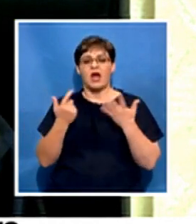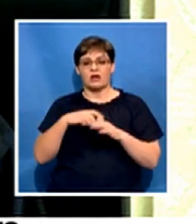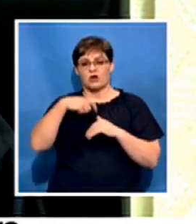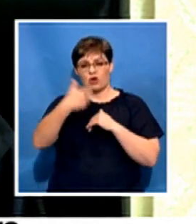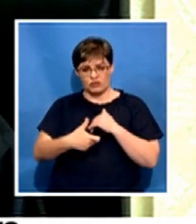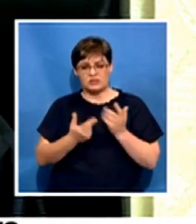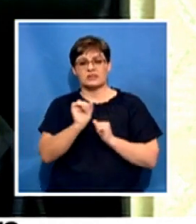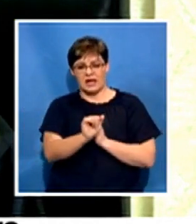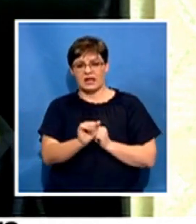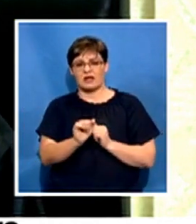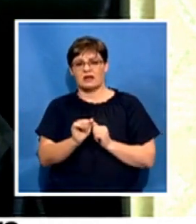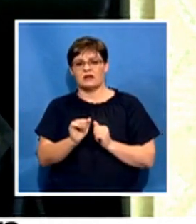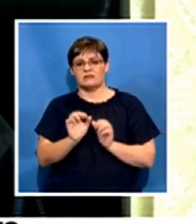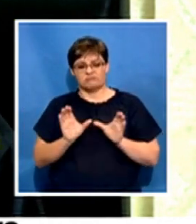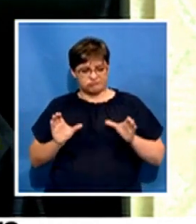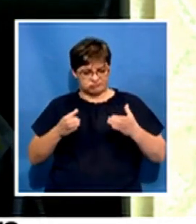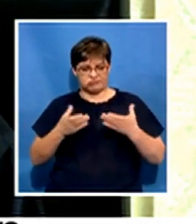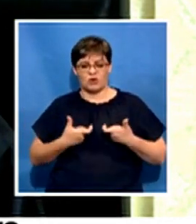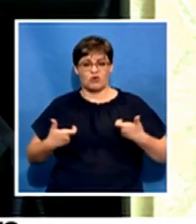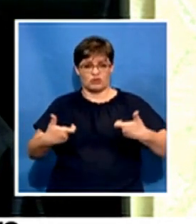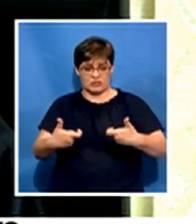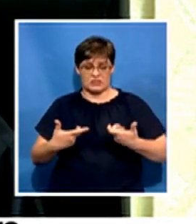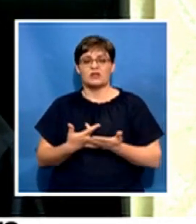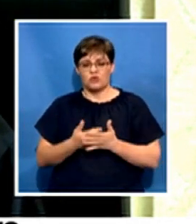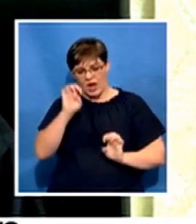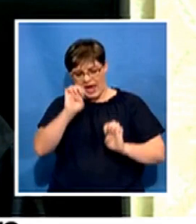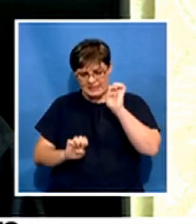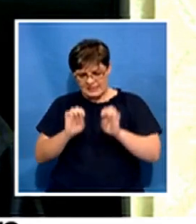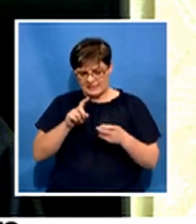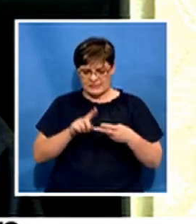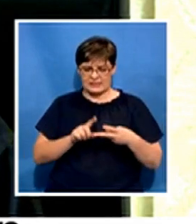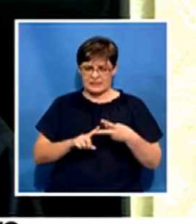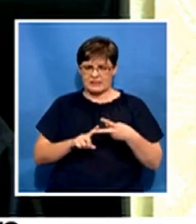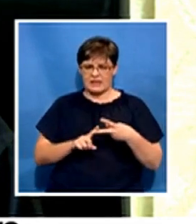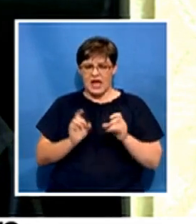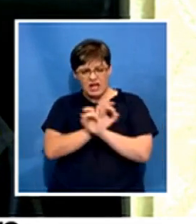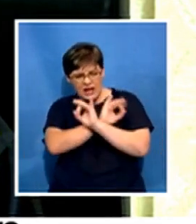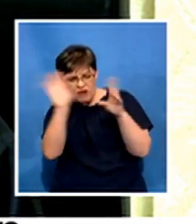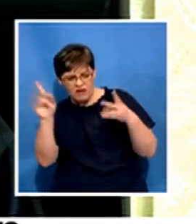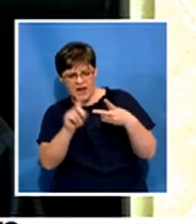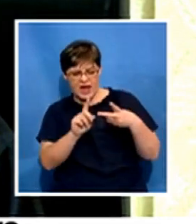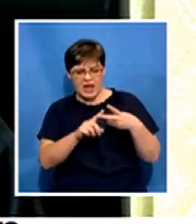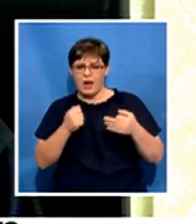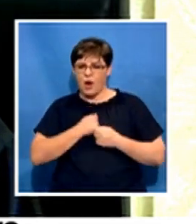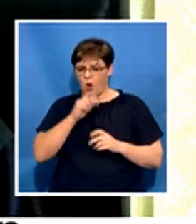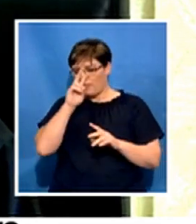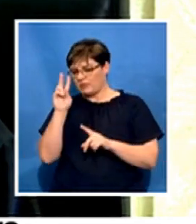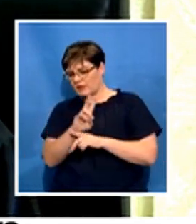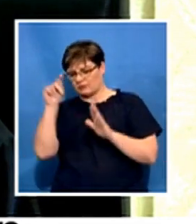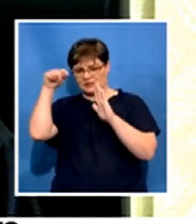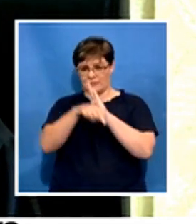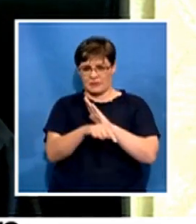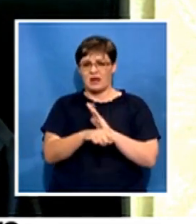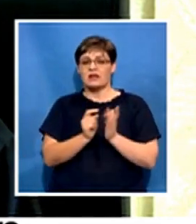to assess, clarify, and deepen our perspective as we finalize a clear way forward regarding